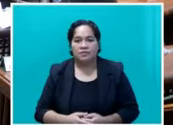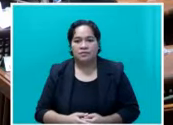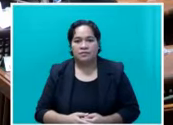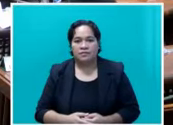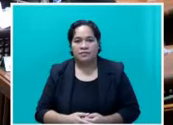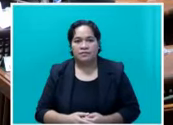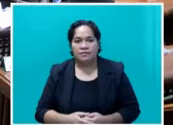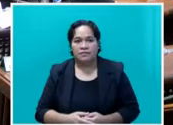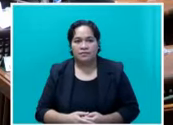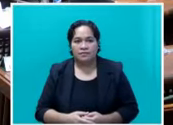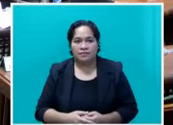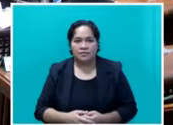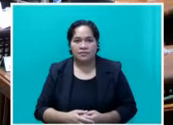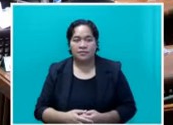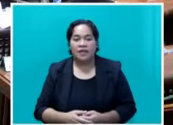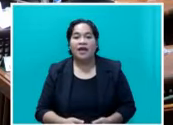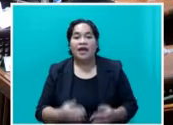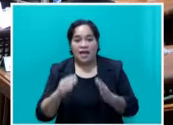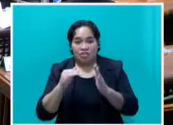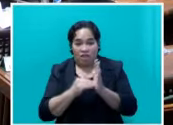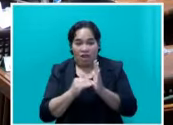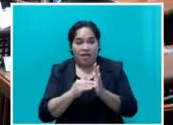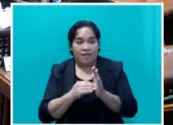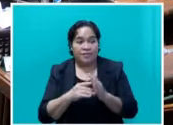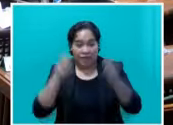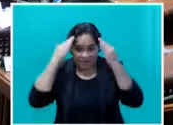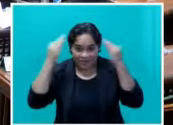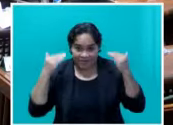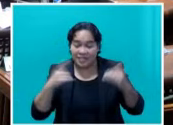bill. Nothing at all. I thank the honourable